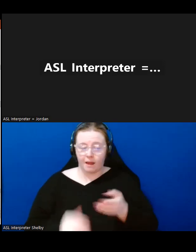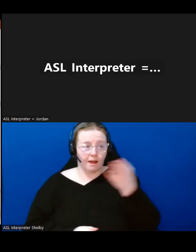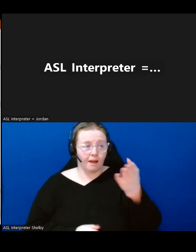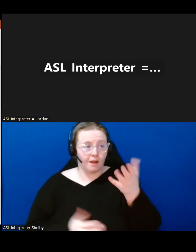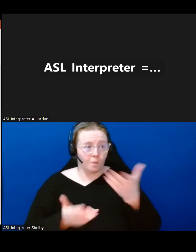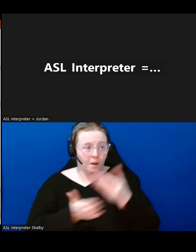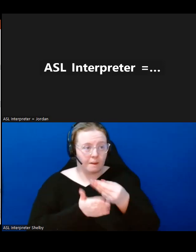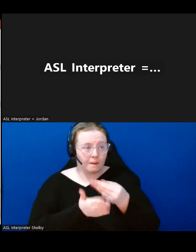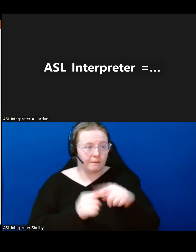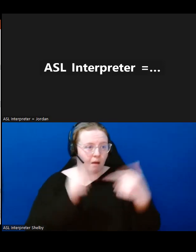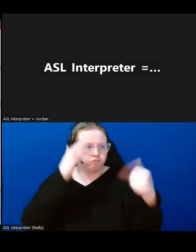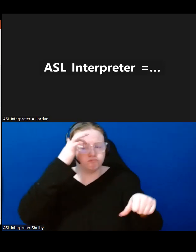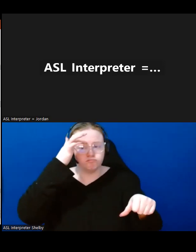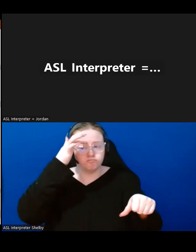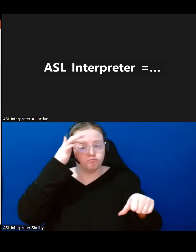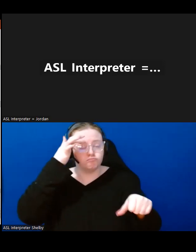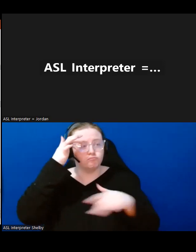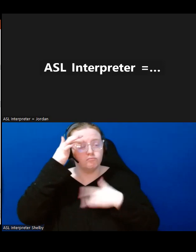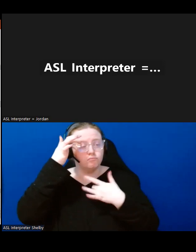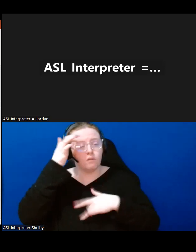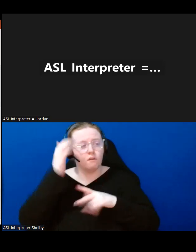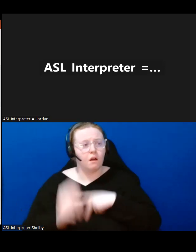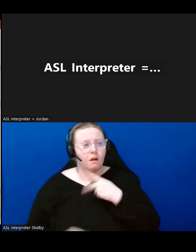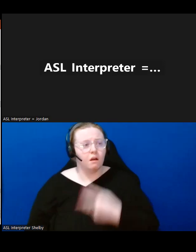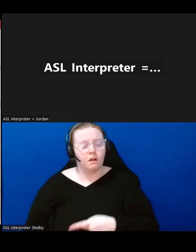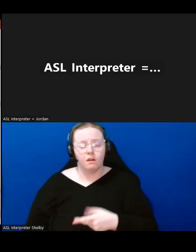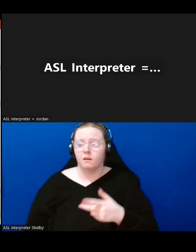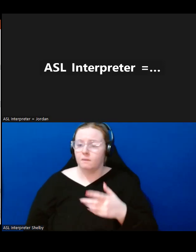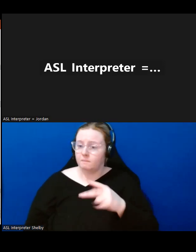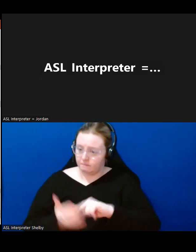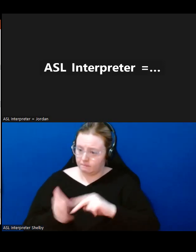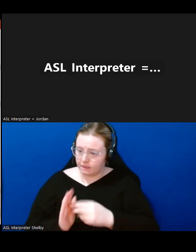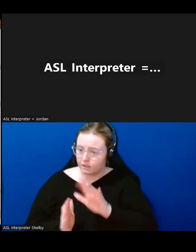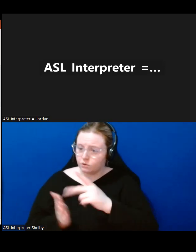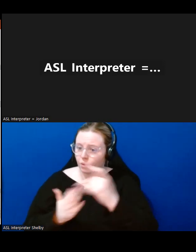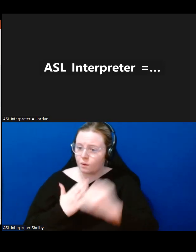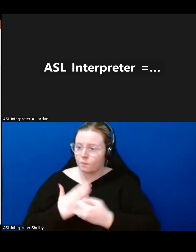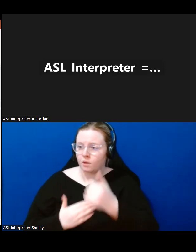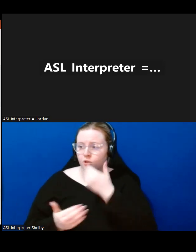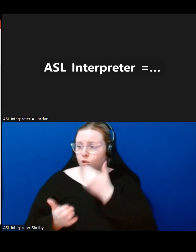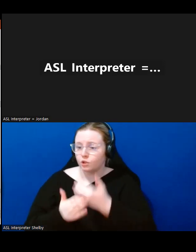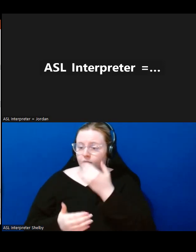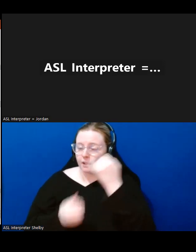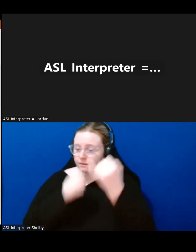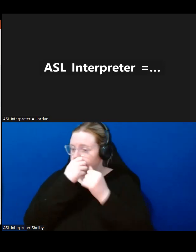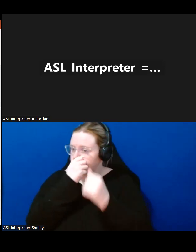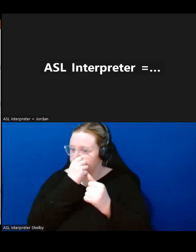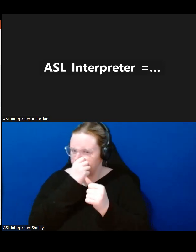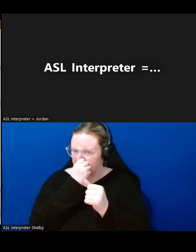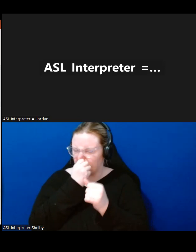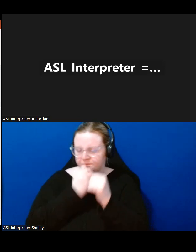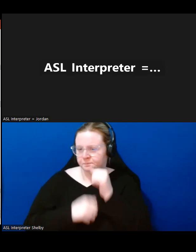have anything to do with the fact that your project wasn't a good idea. It just might be we ran out of money, and that